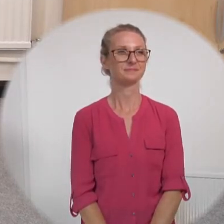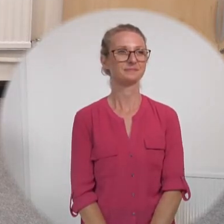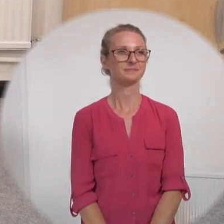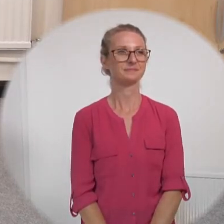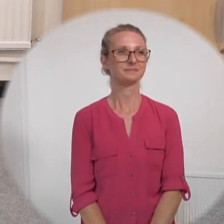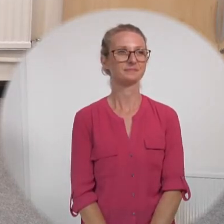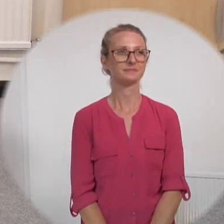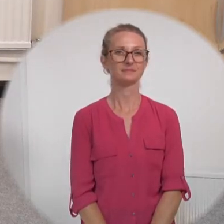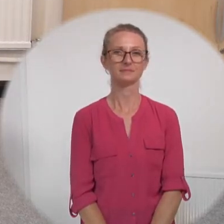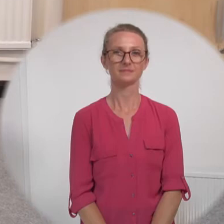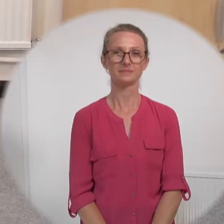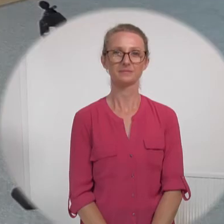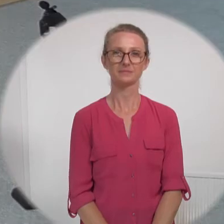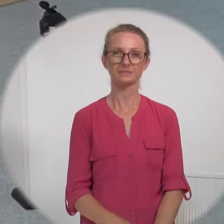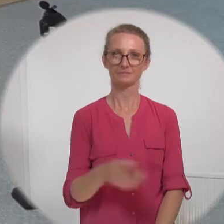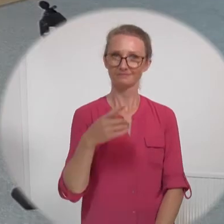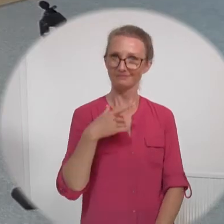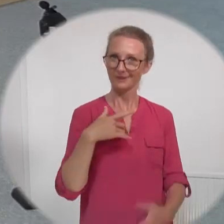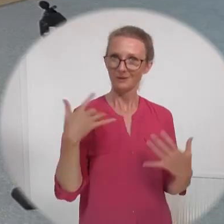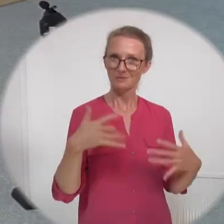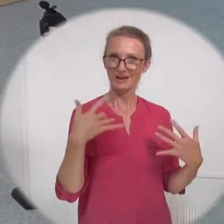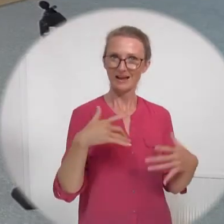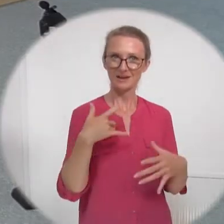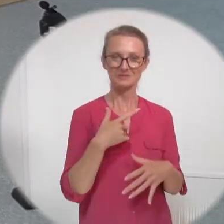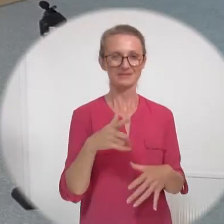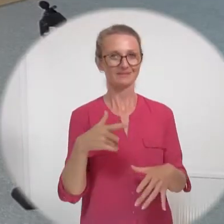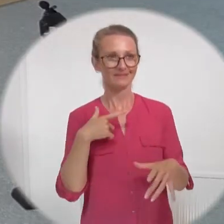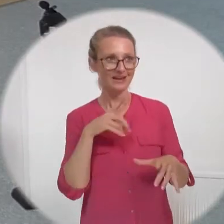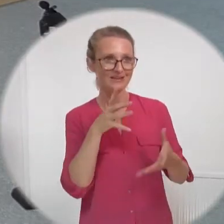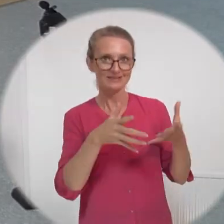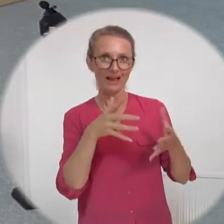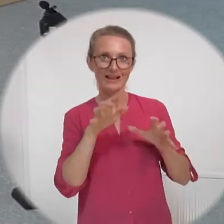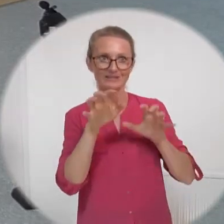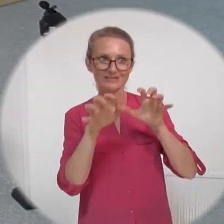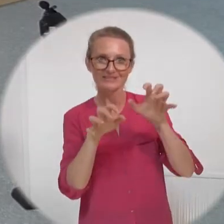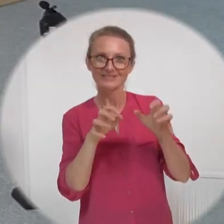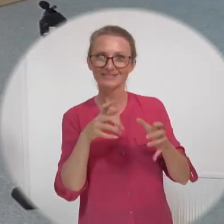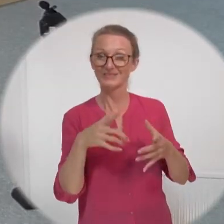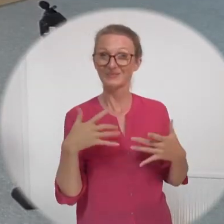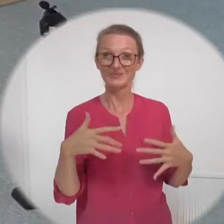I didn't know there was a sign language for grr, that's amazing. Okay.